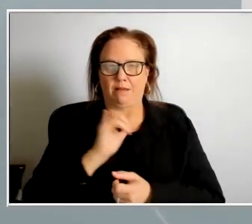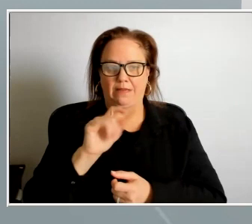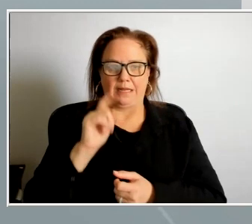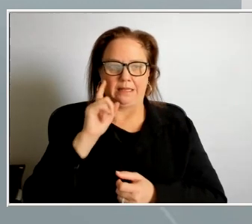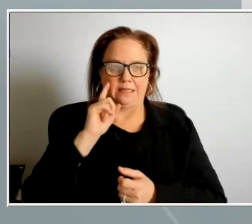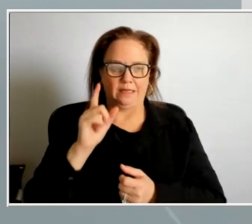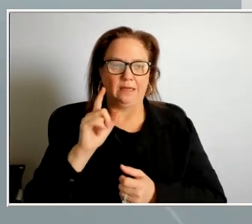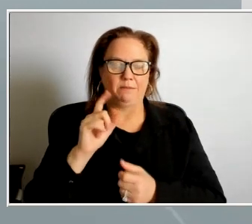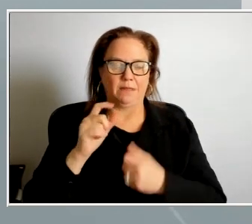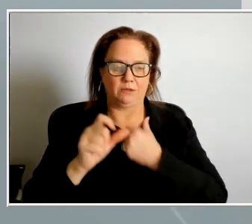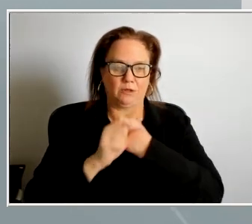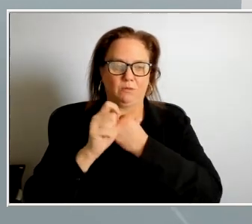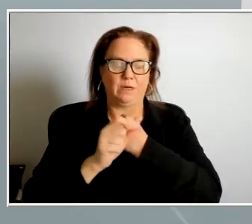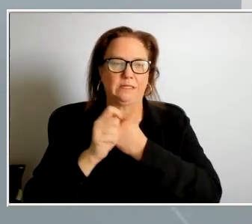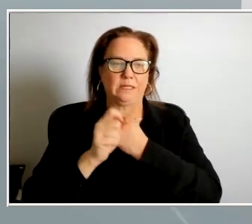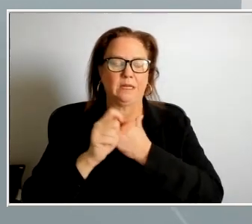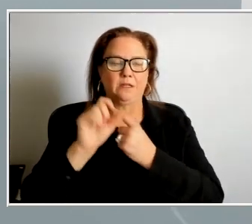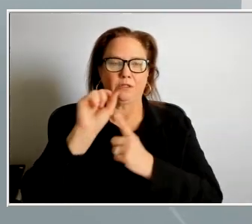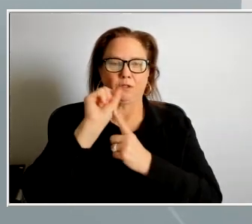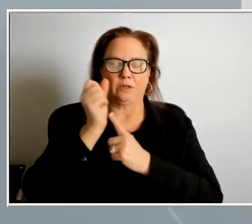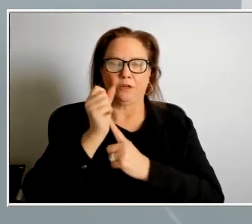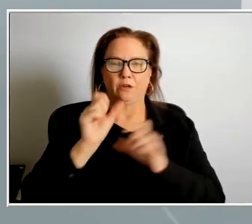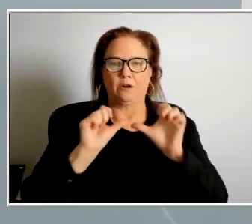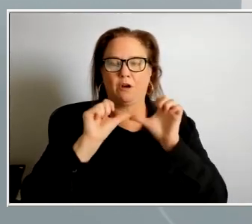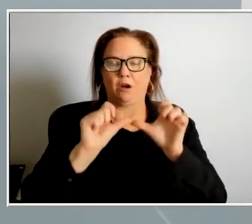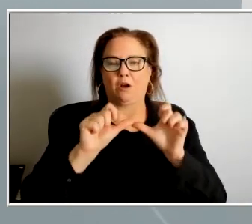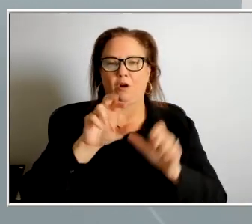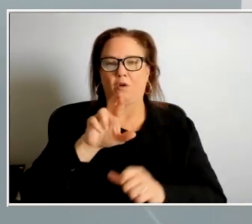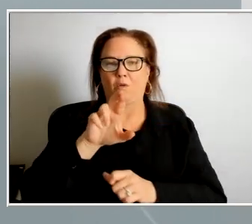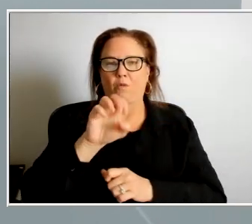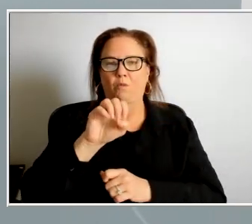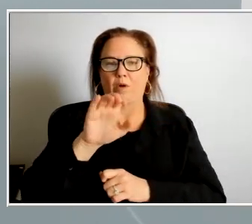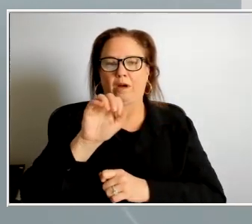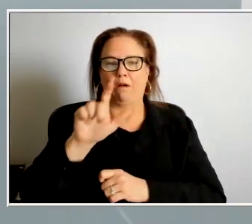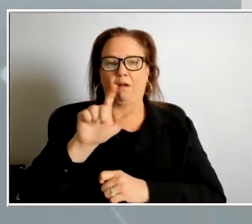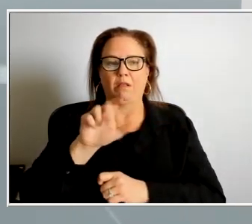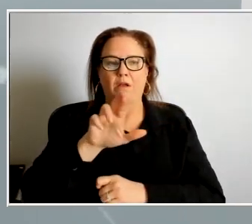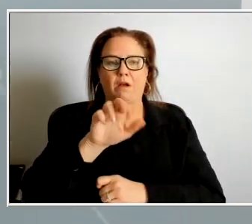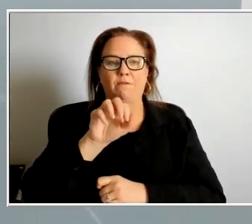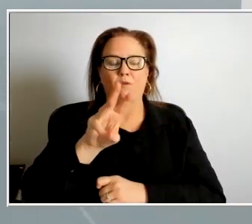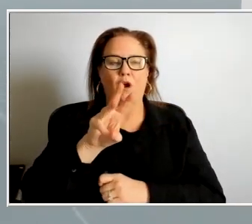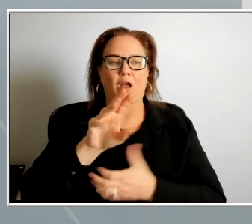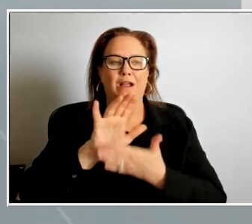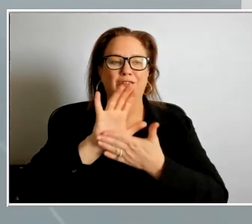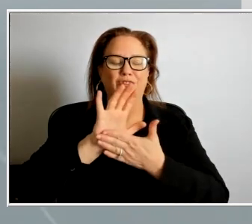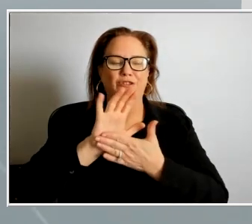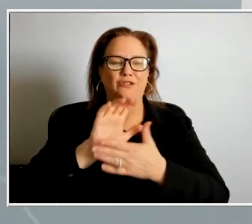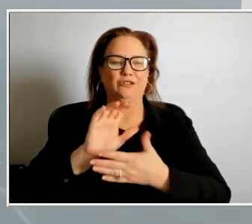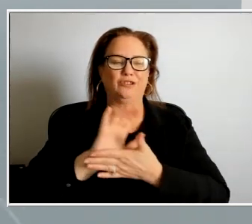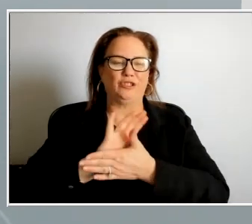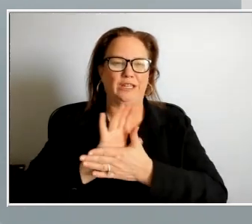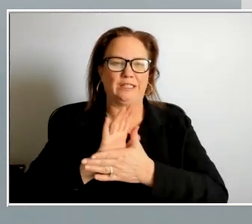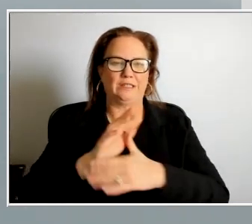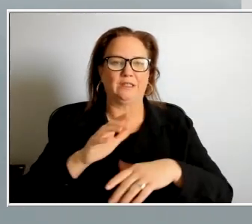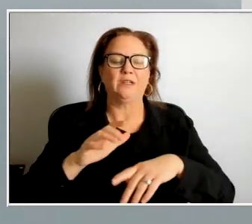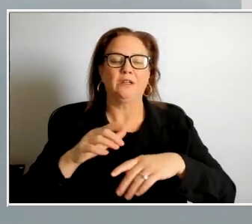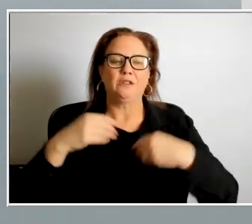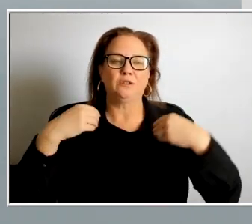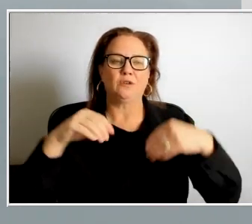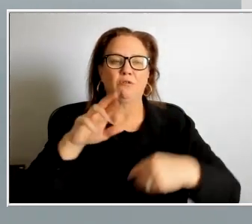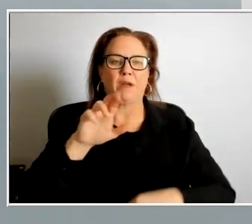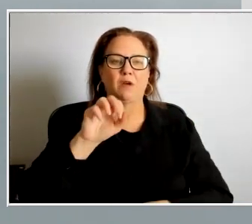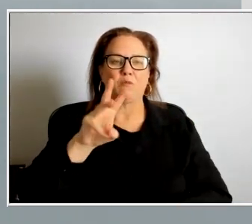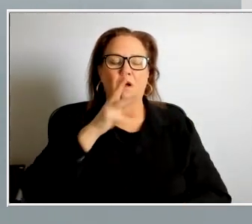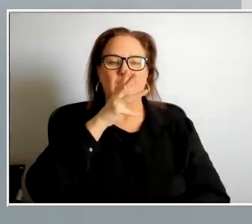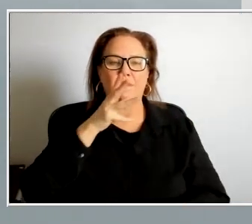with a risk. And there's a case in point because an ongoing recall of raw cheese sold by the brand Raw Farm. This has been going around.